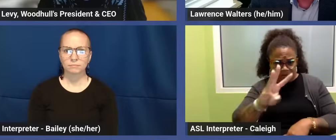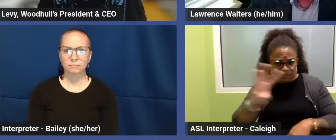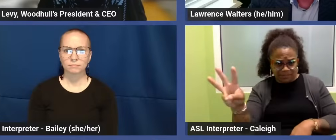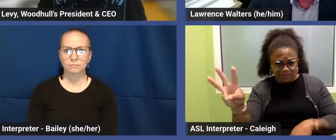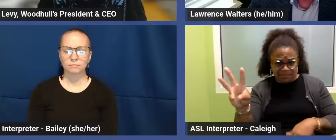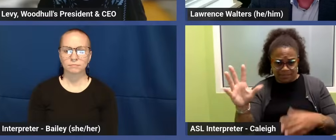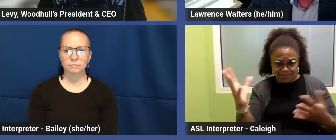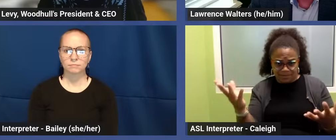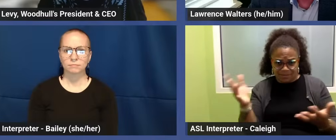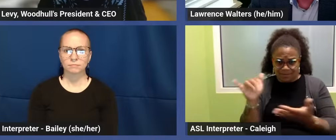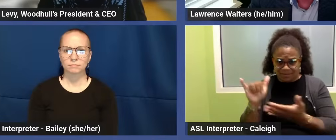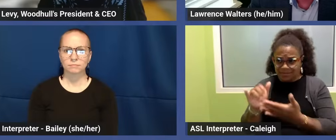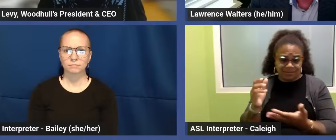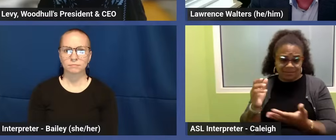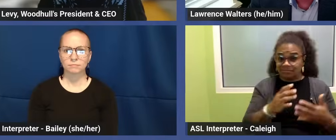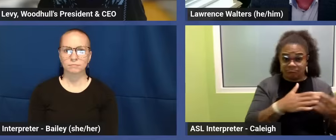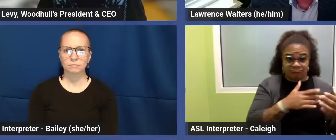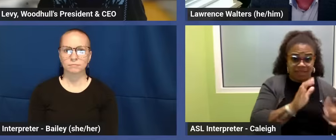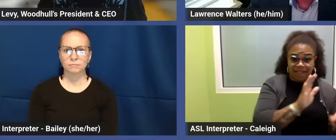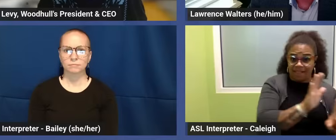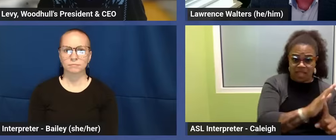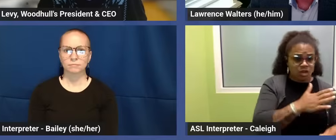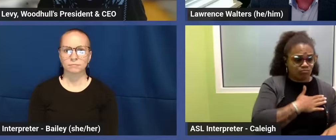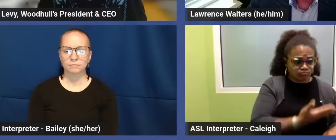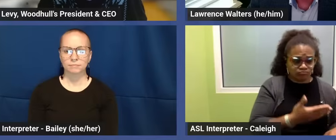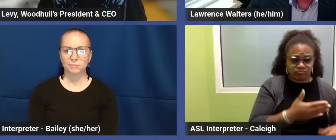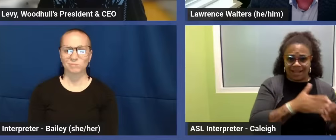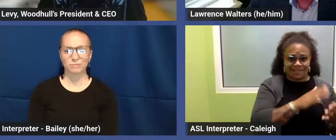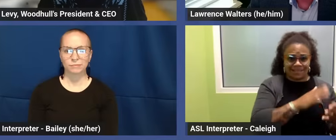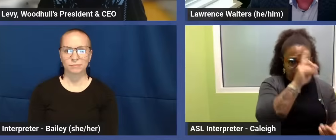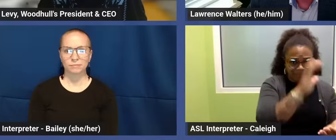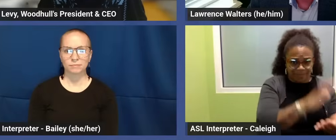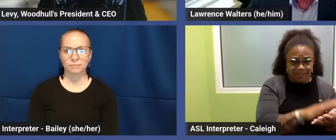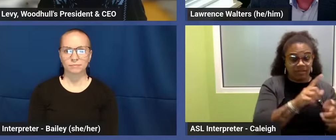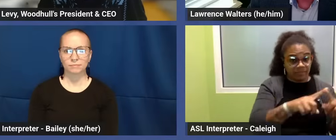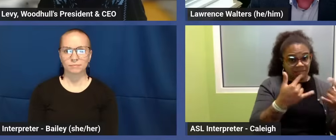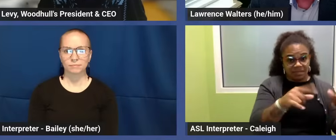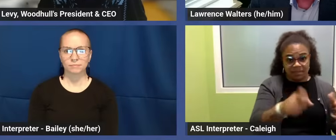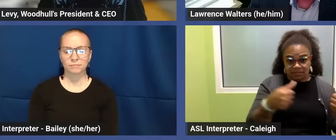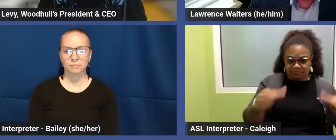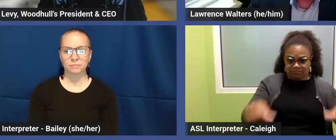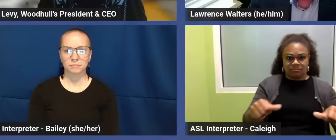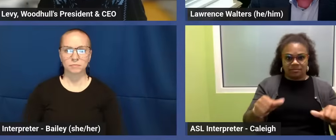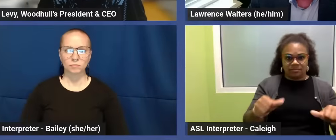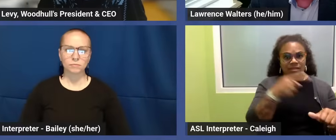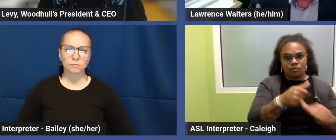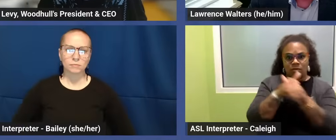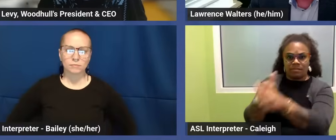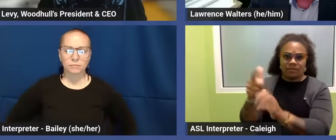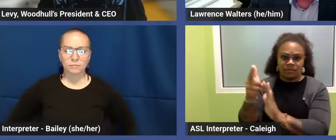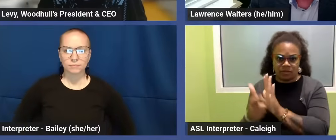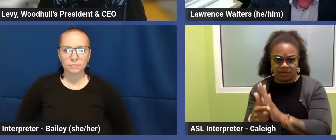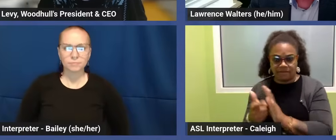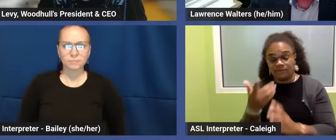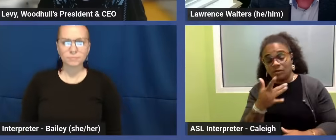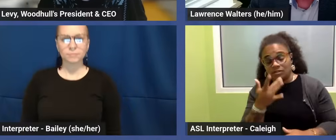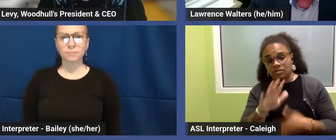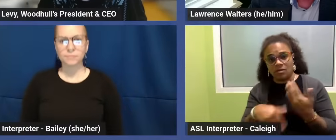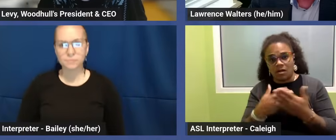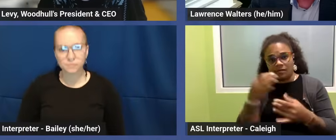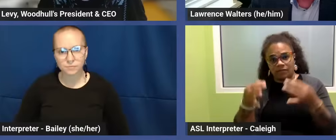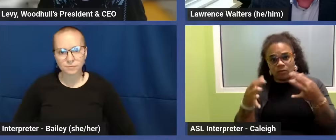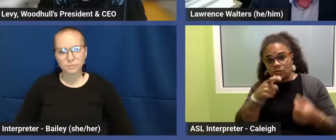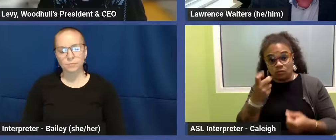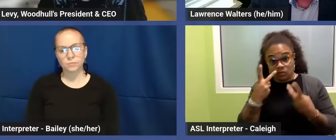contrary to their own will and contrary to their own beliefs, likely, in order to comply with the law. And fortunately, all the courts that looked at